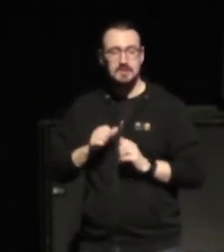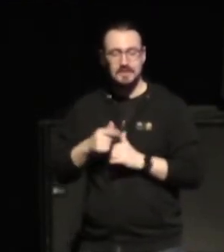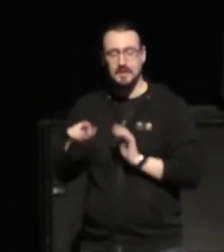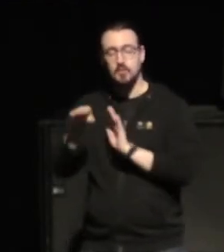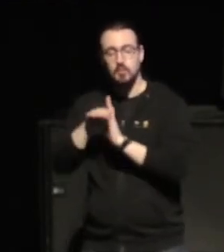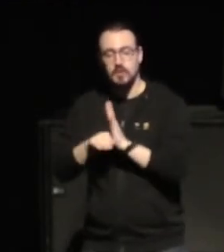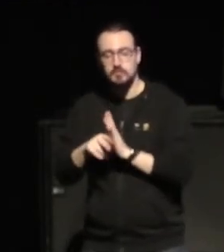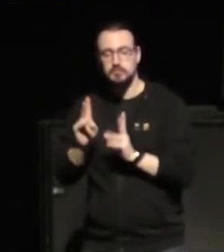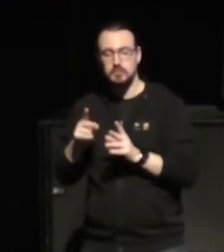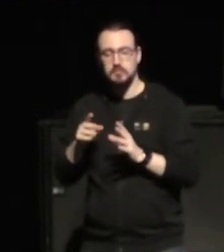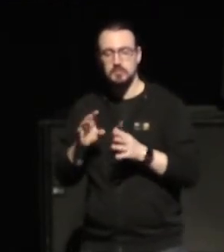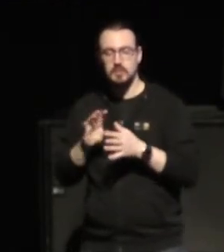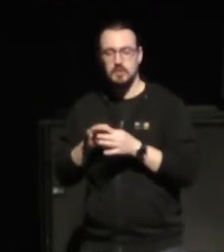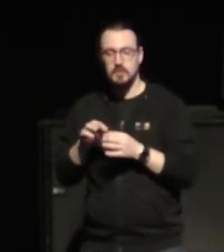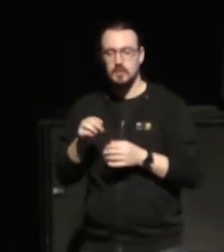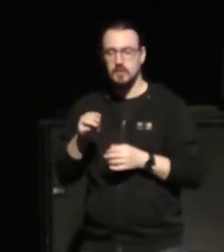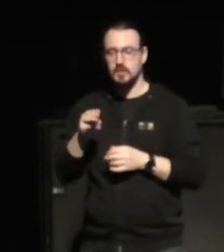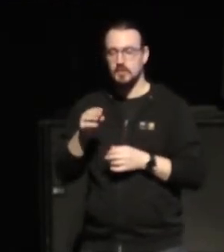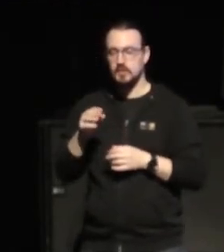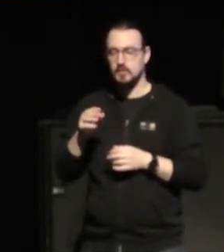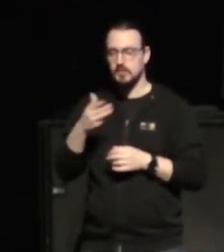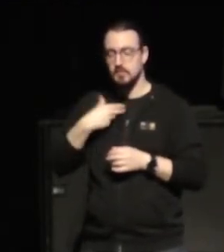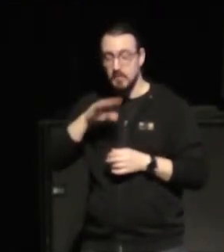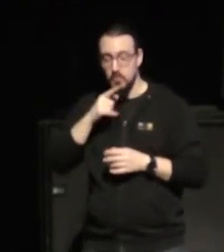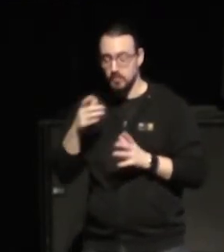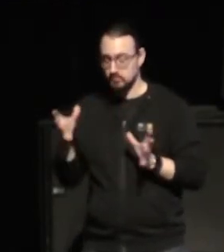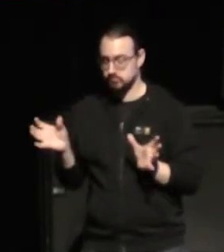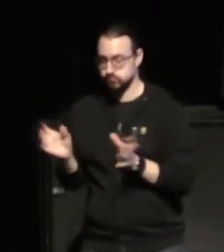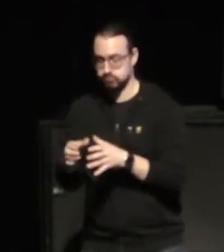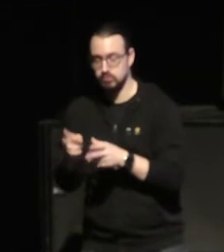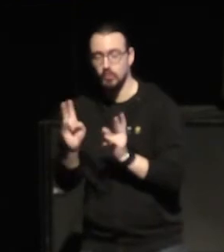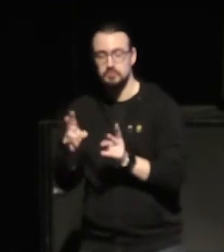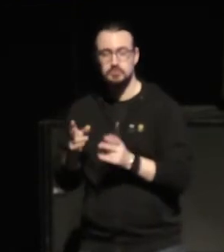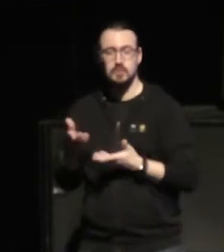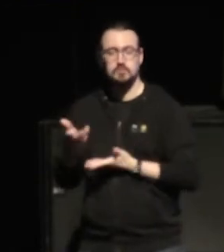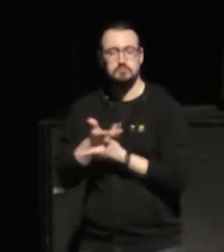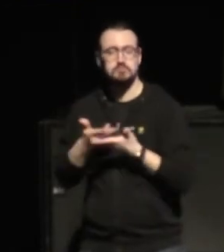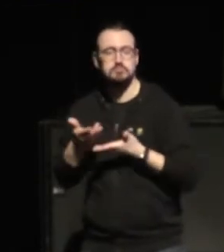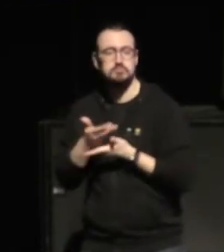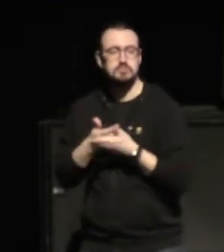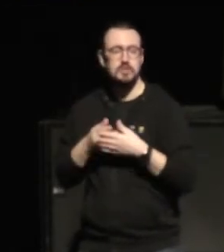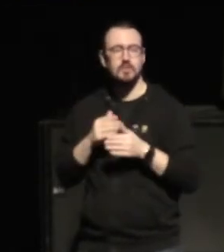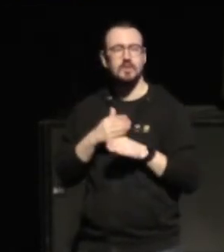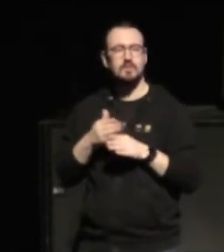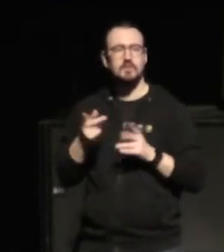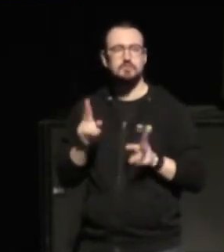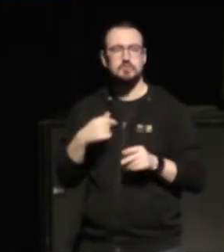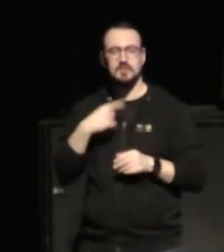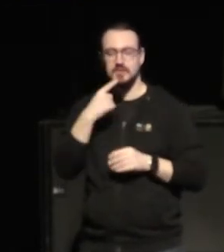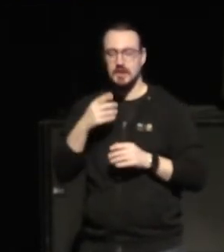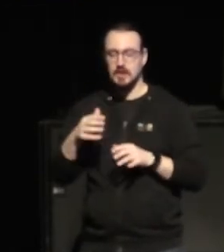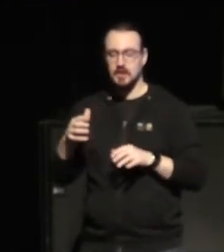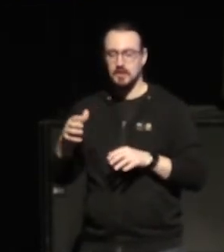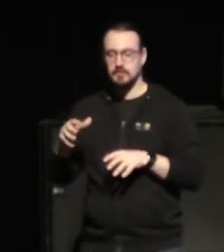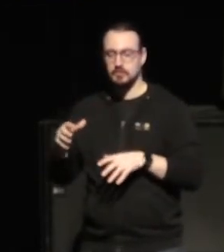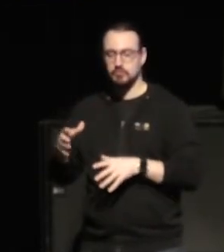the associations, like moms, they gather, and after how can I say, a harvest, they gather